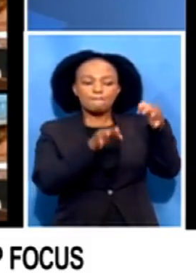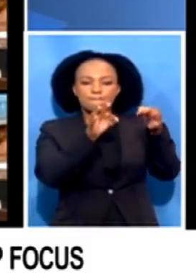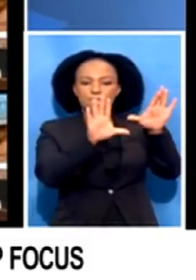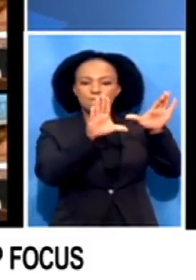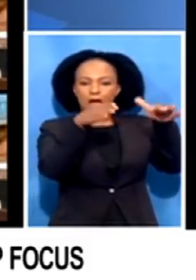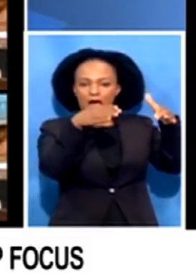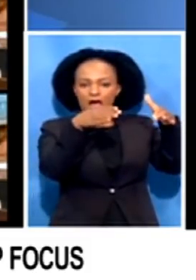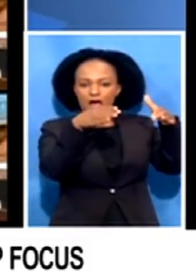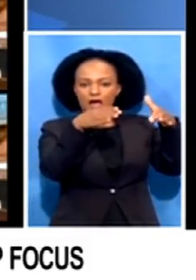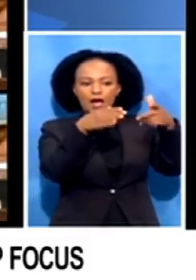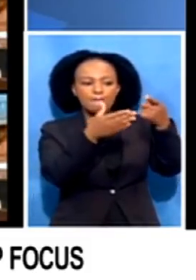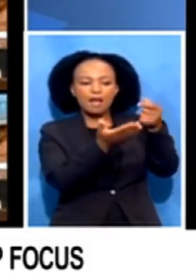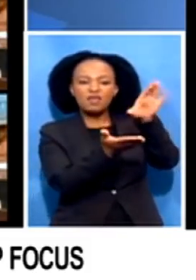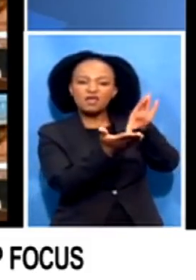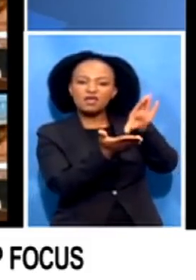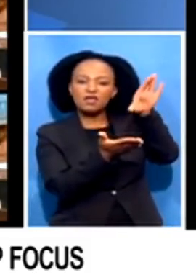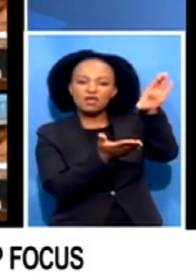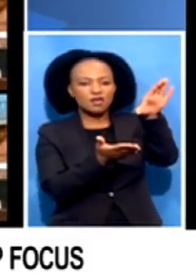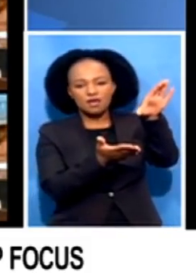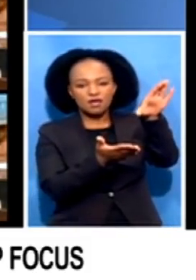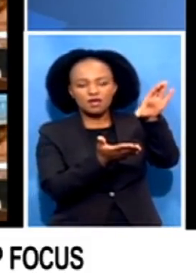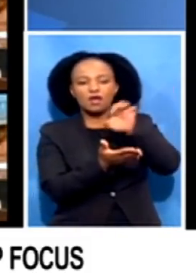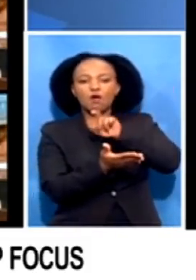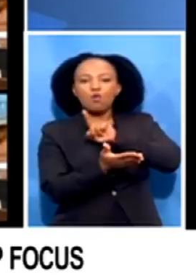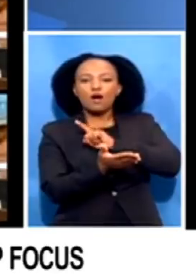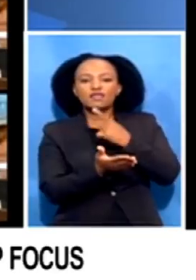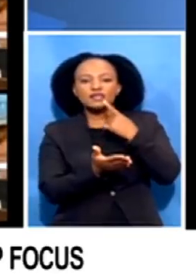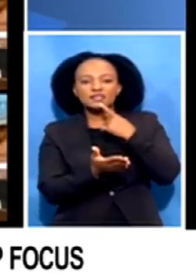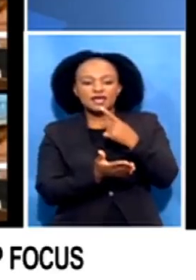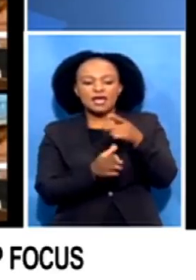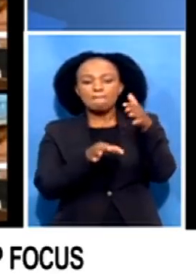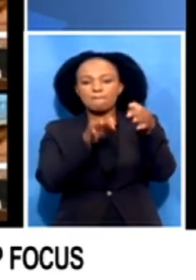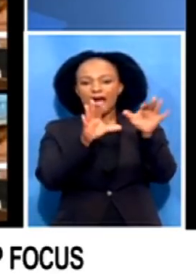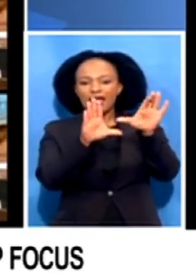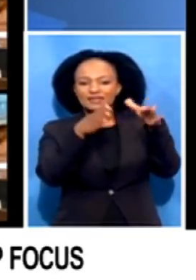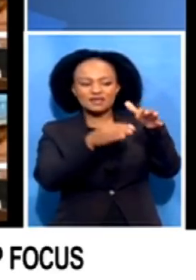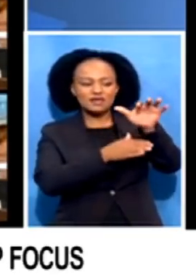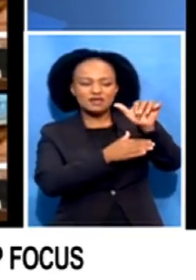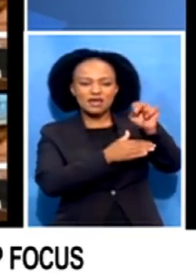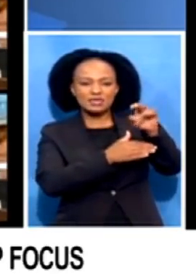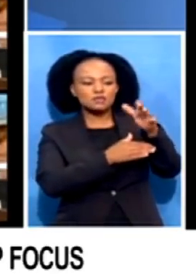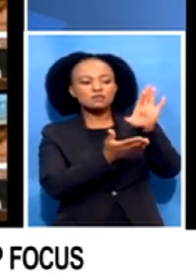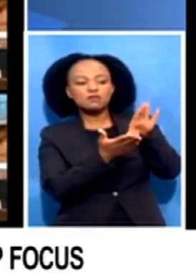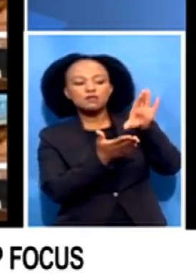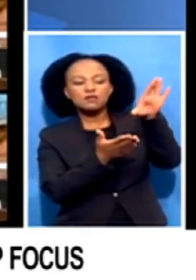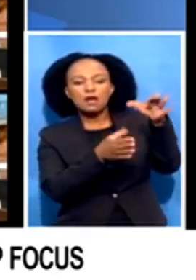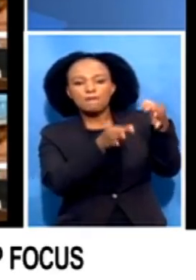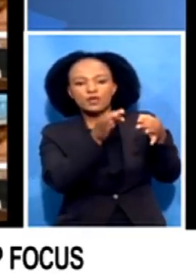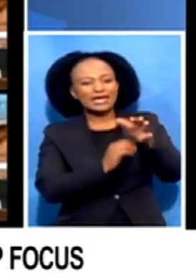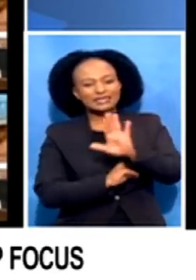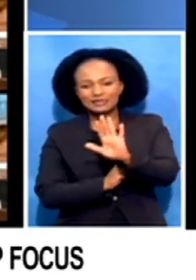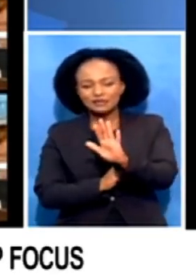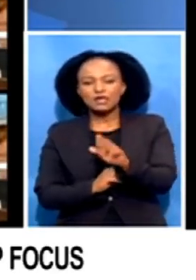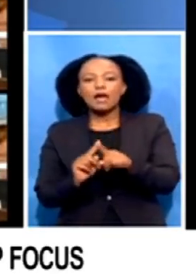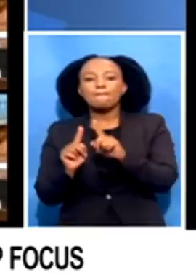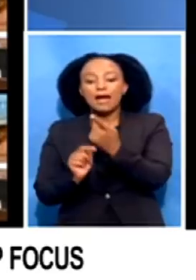it's a party political funding issue. This isn't. This is money given to an individual to